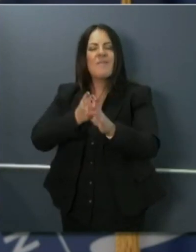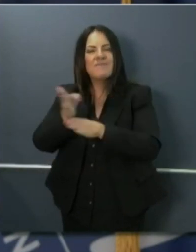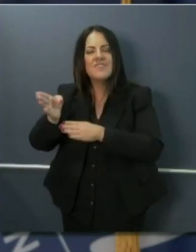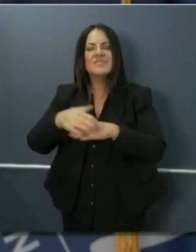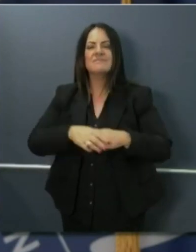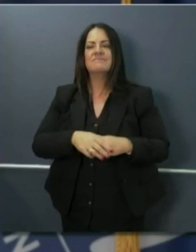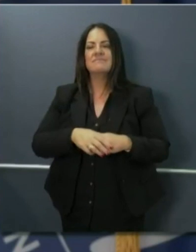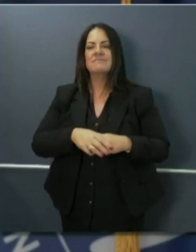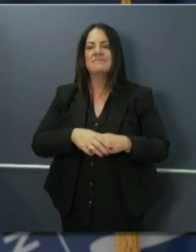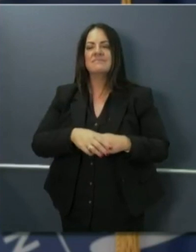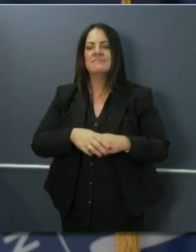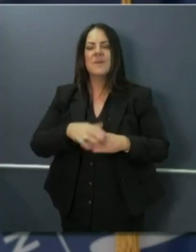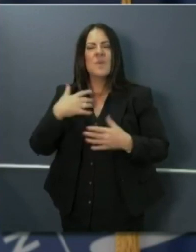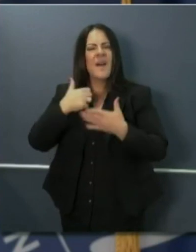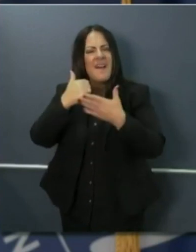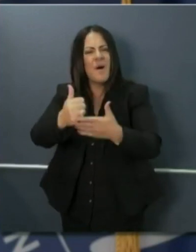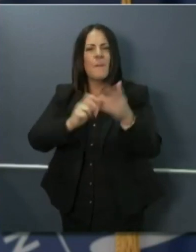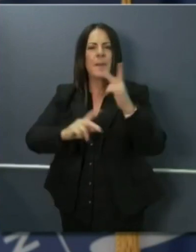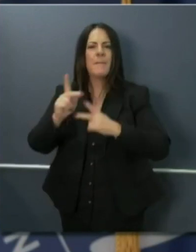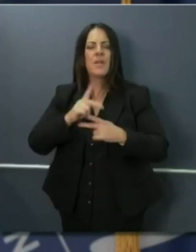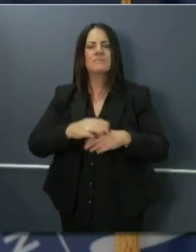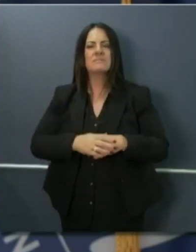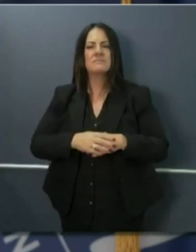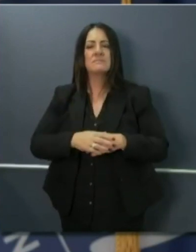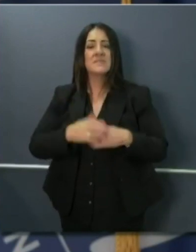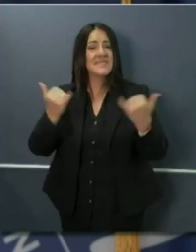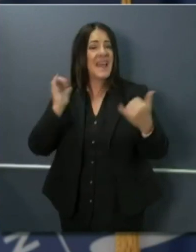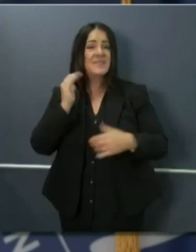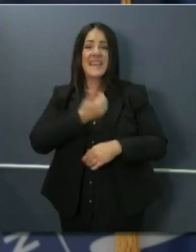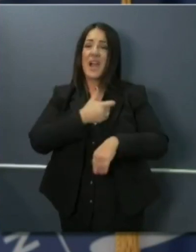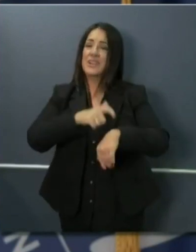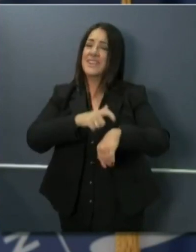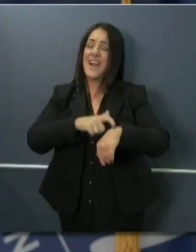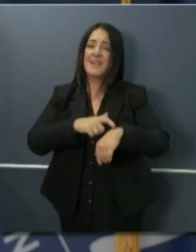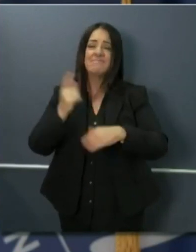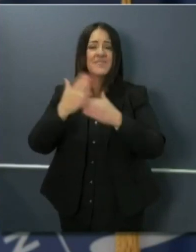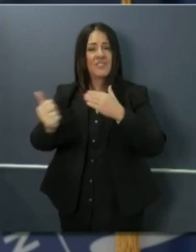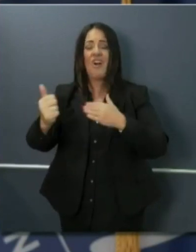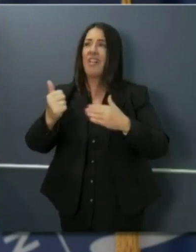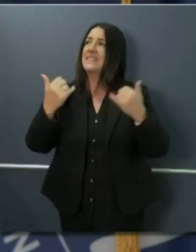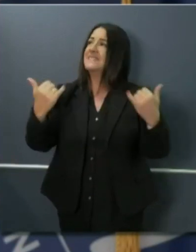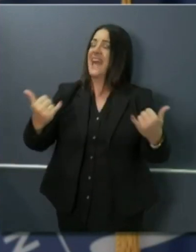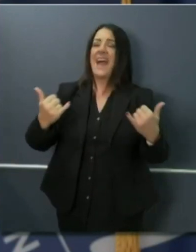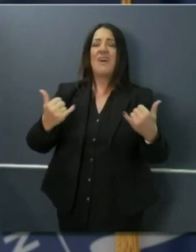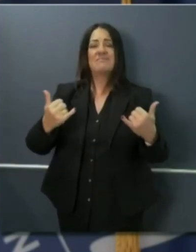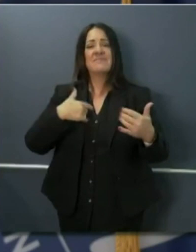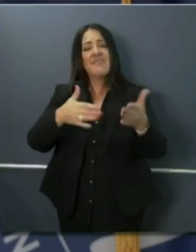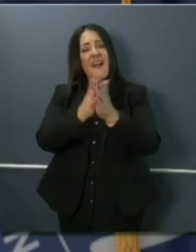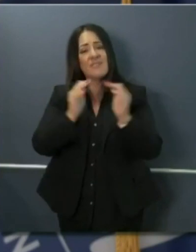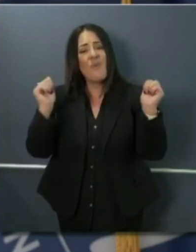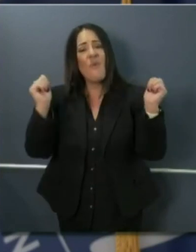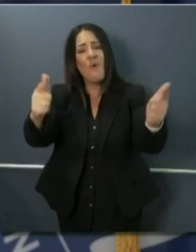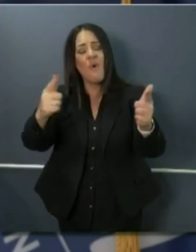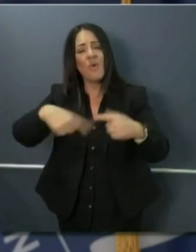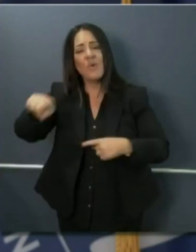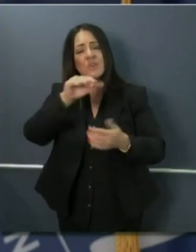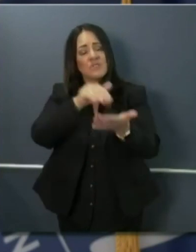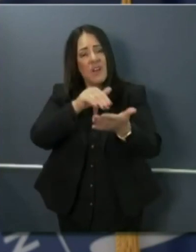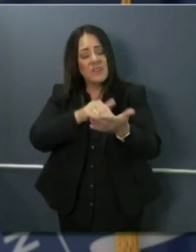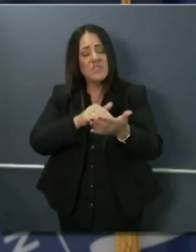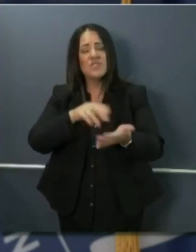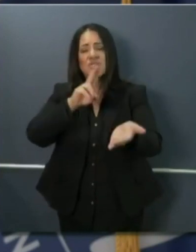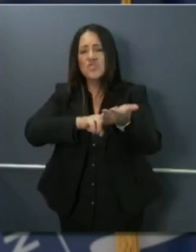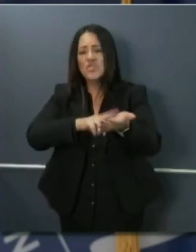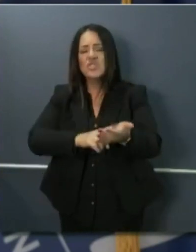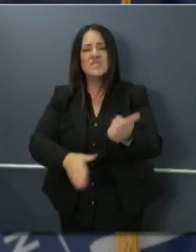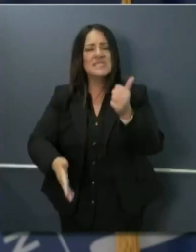called to do. Now is our time. We're asking all medical professionals, physicians, nurses, physician assistants, and